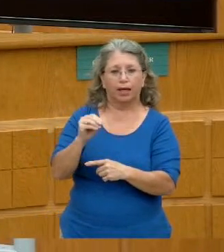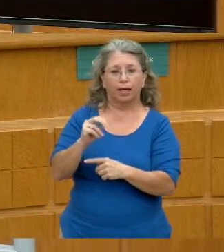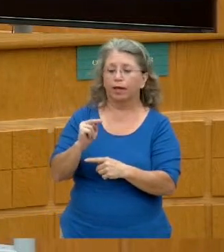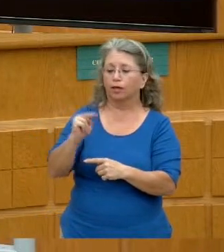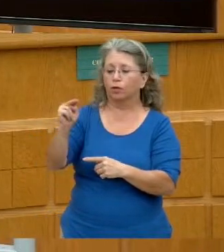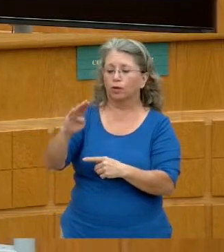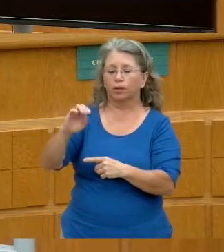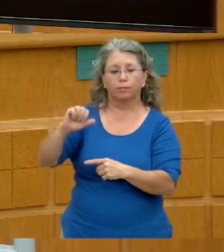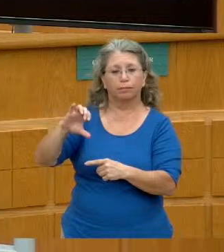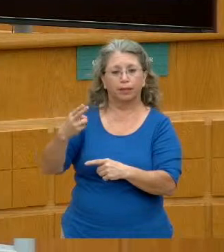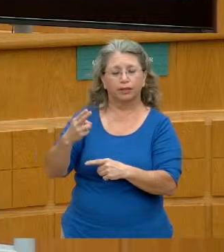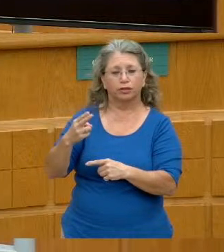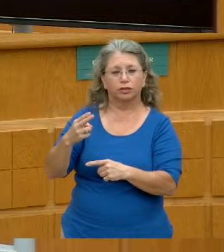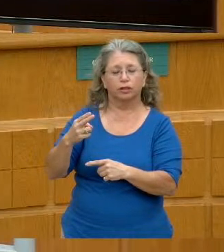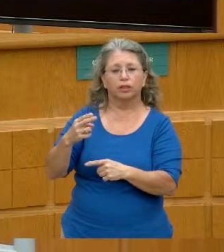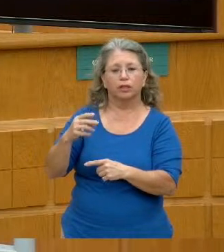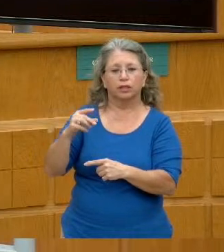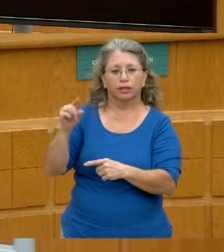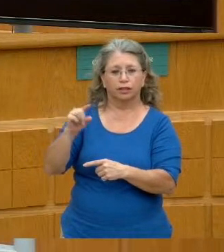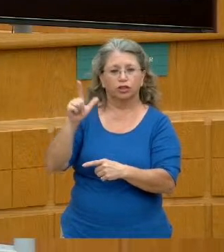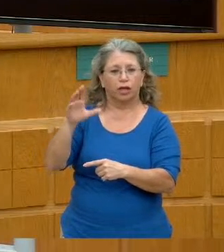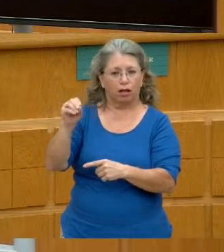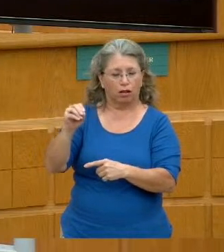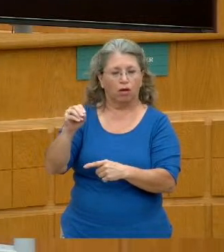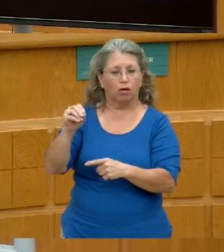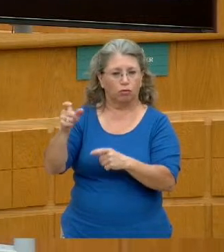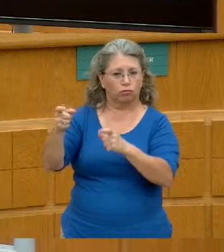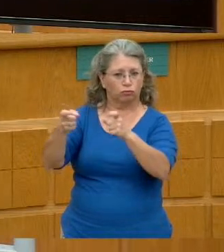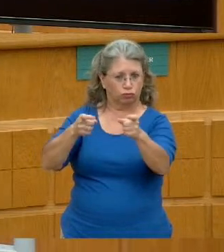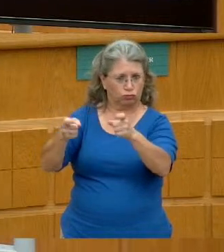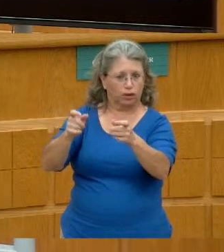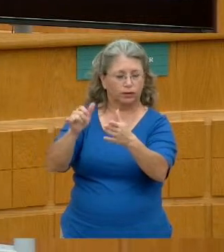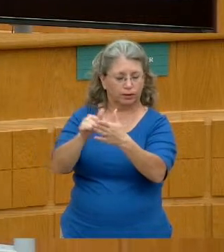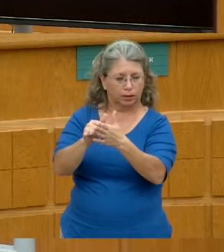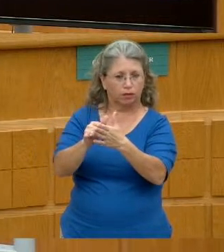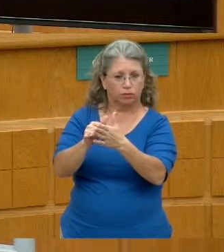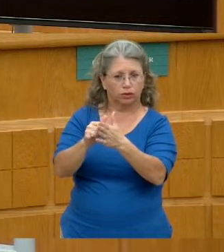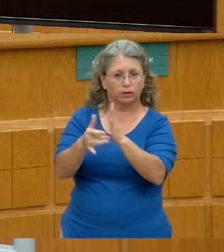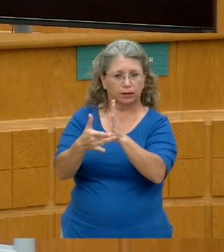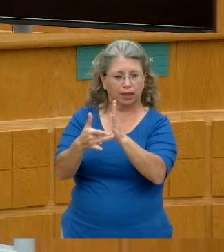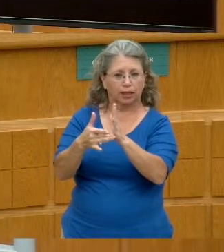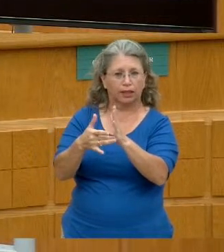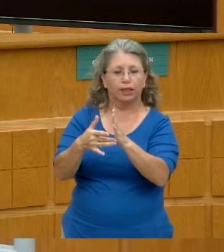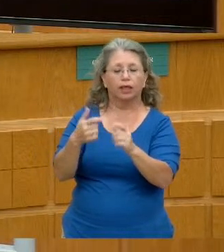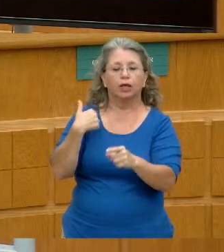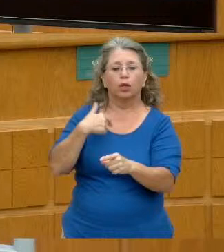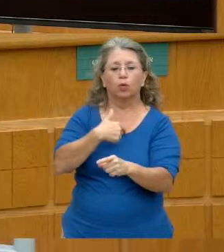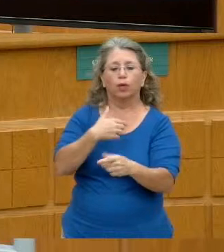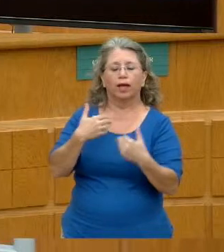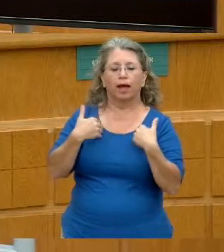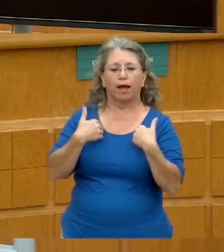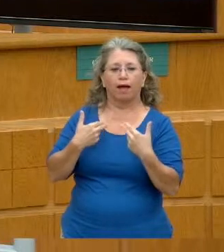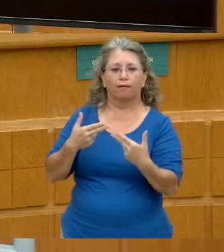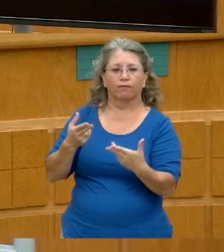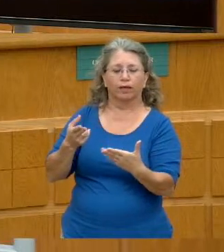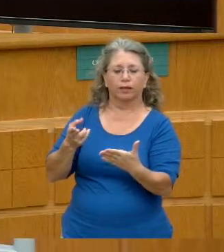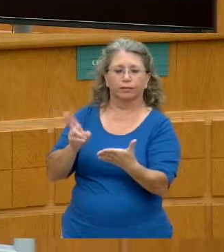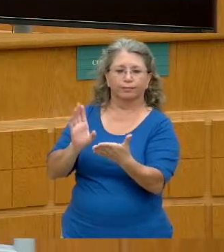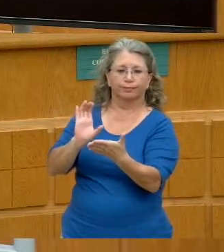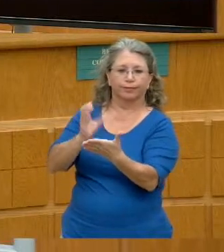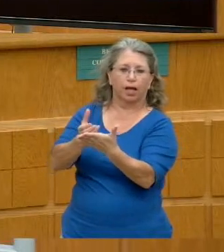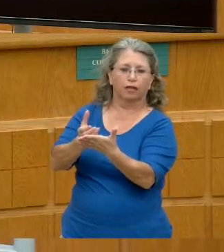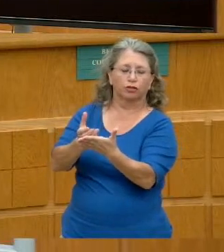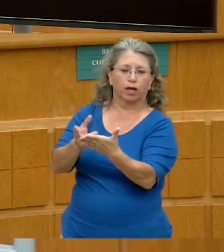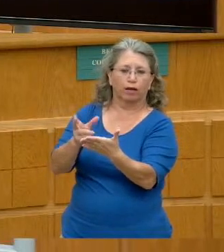the GLO owns those technically, like they do the Gulf beaches, we have a lease with the GLO, so we